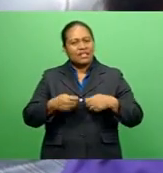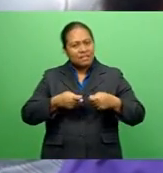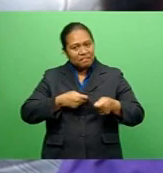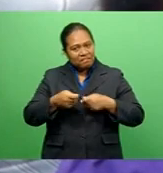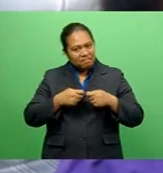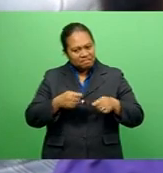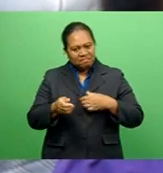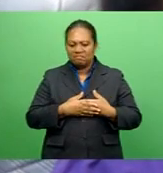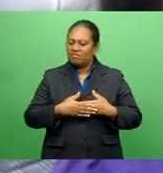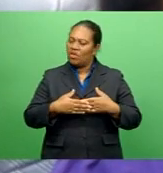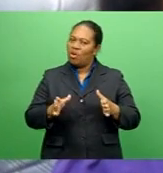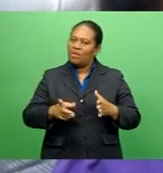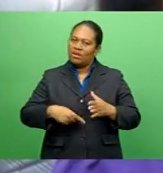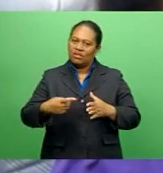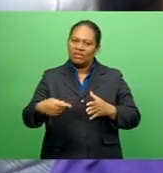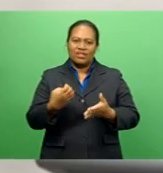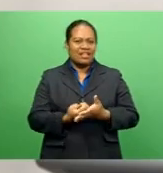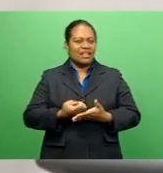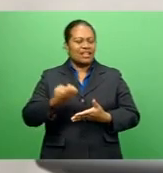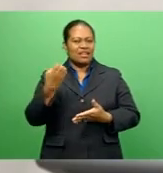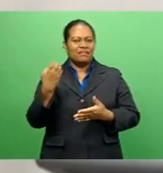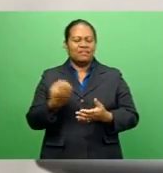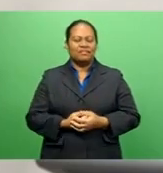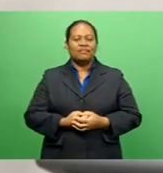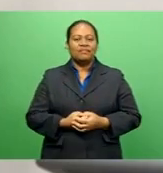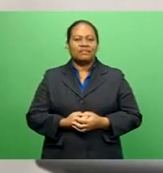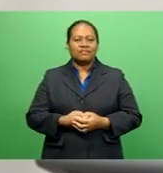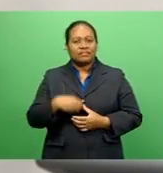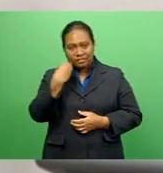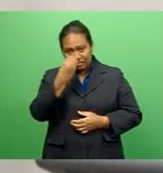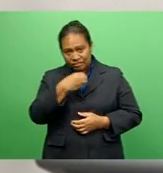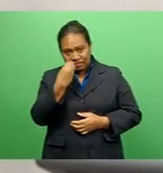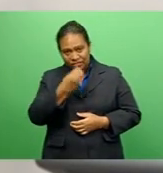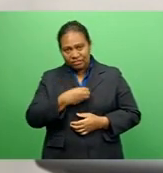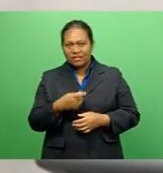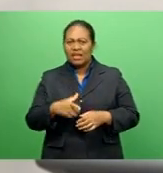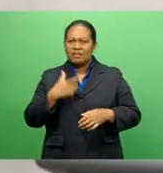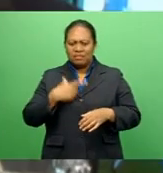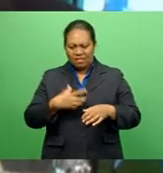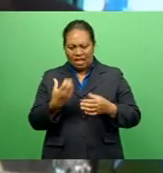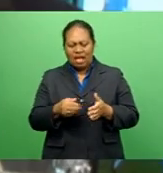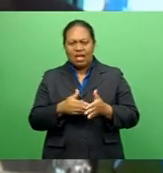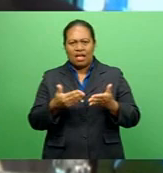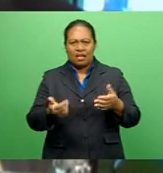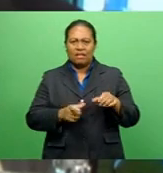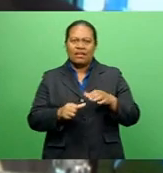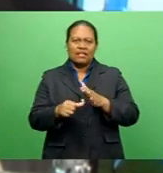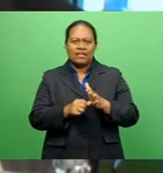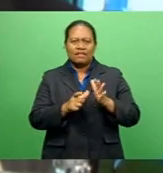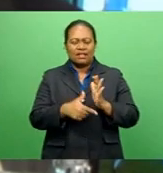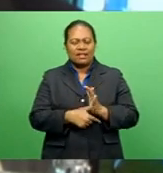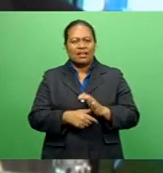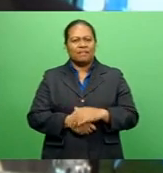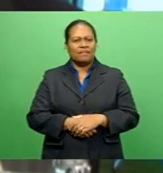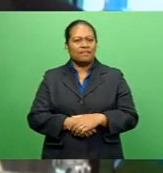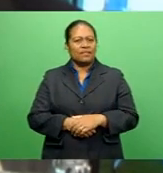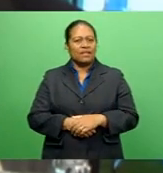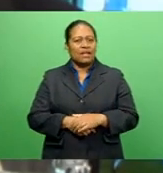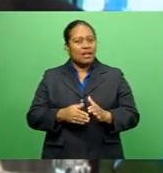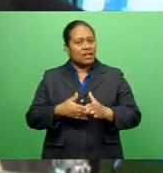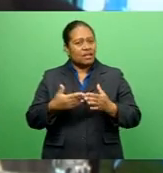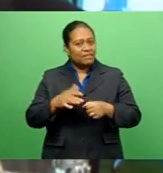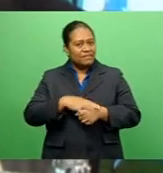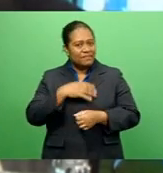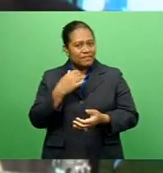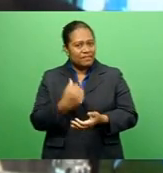remain open for economic and food security purpose throughout these trying times. So we have to make sure that